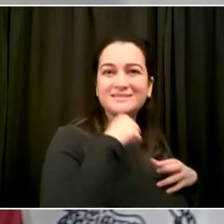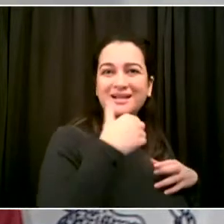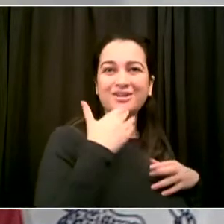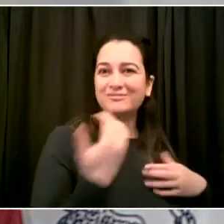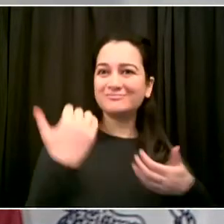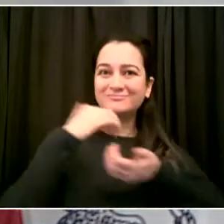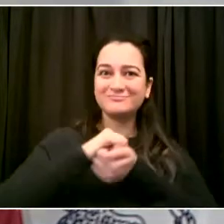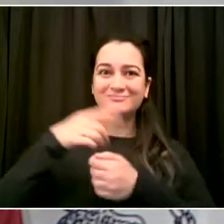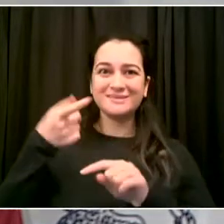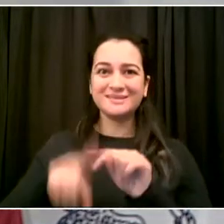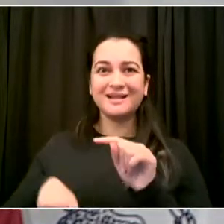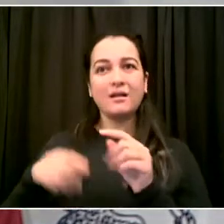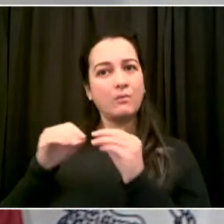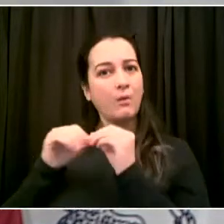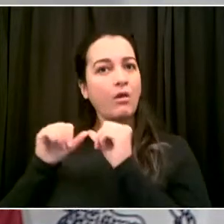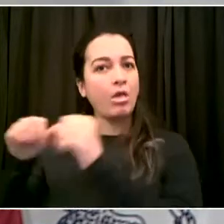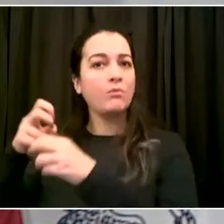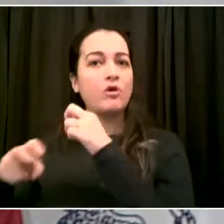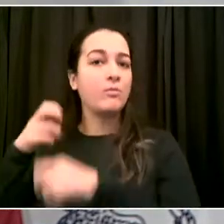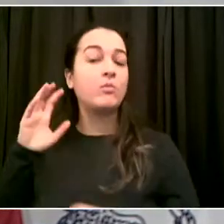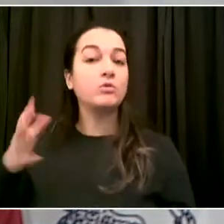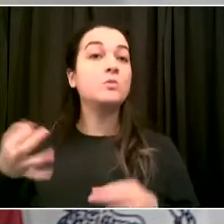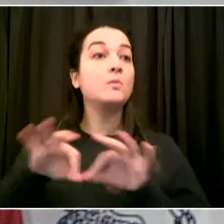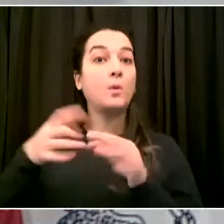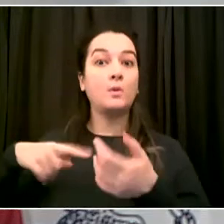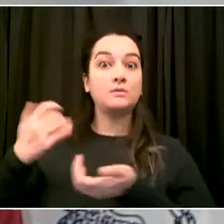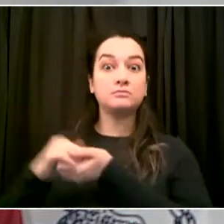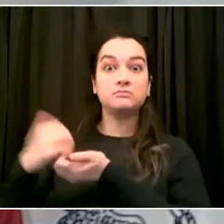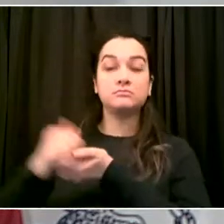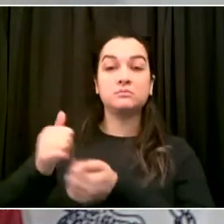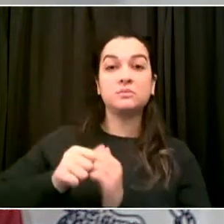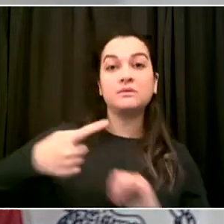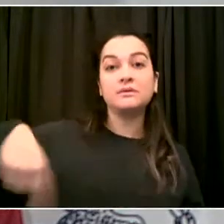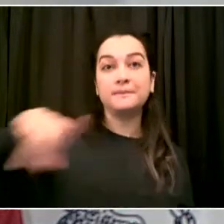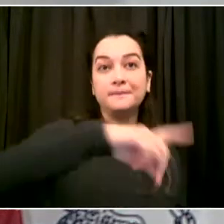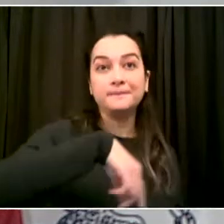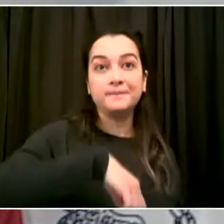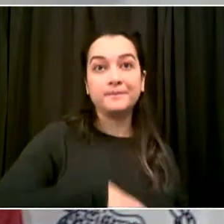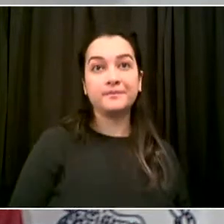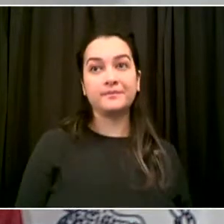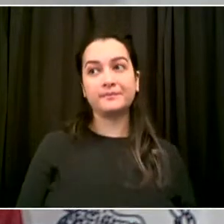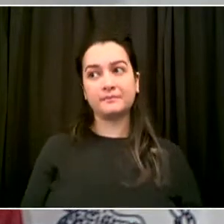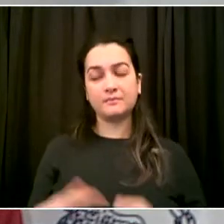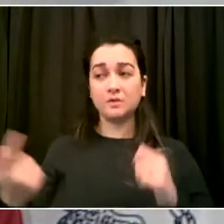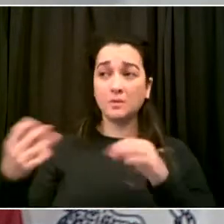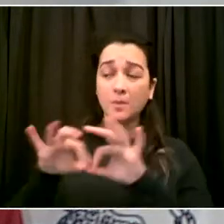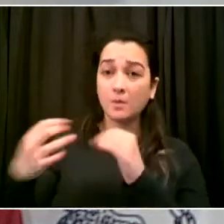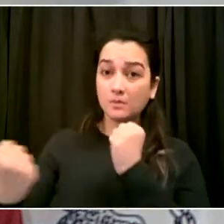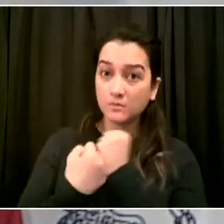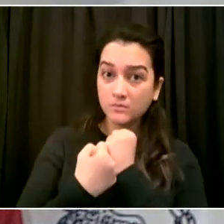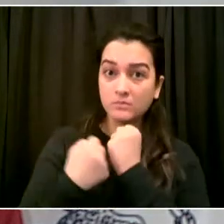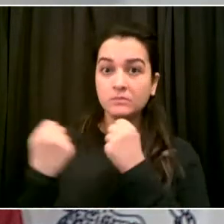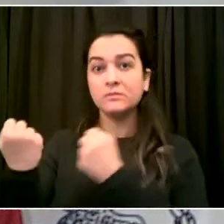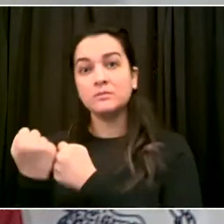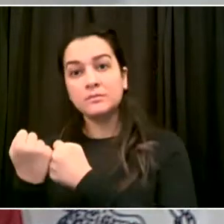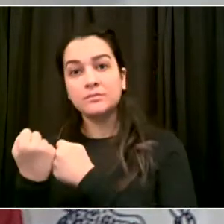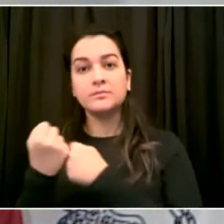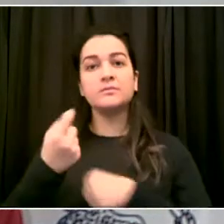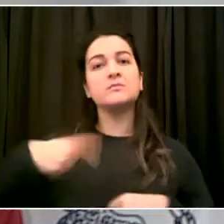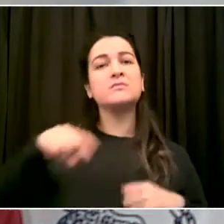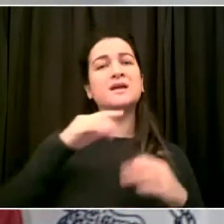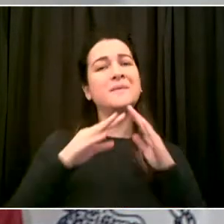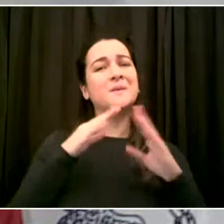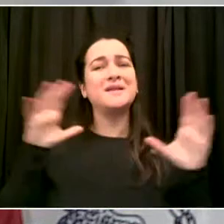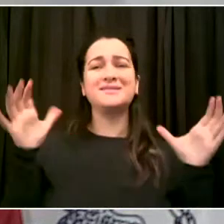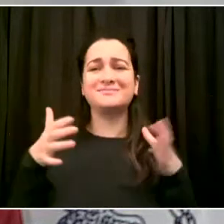the condemnation of hatred, getting voices of leaders and people from all communities